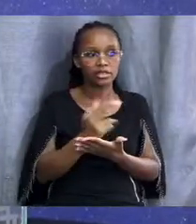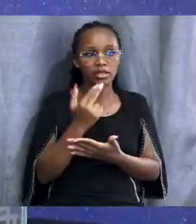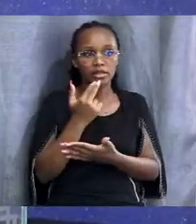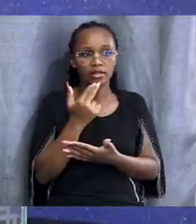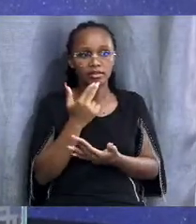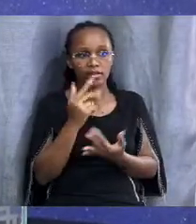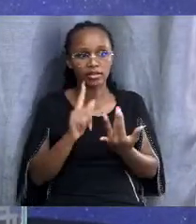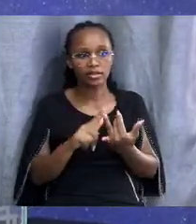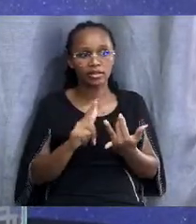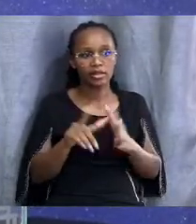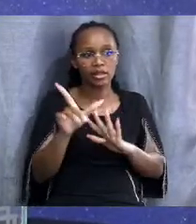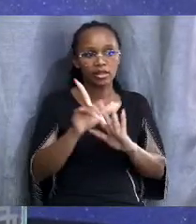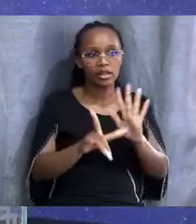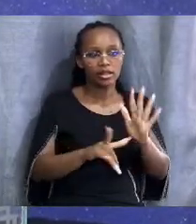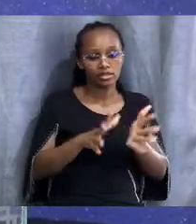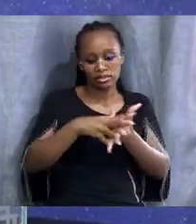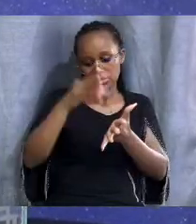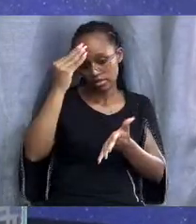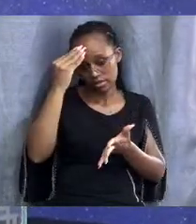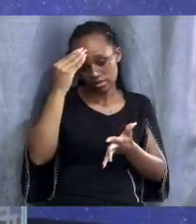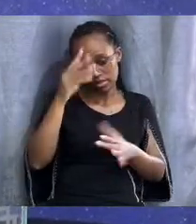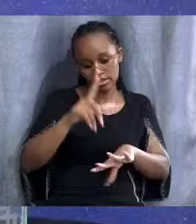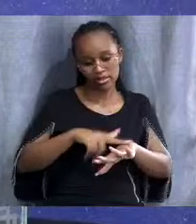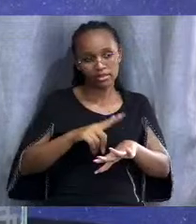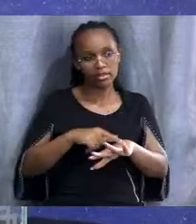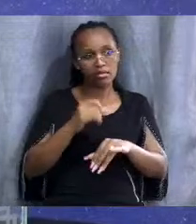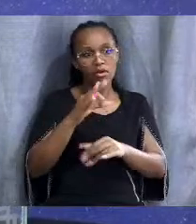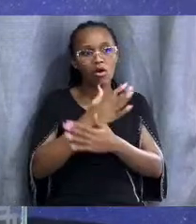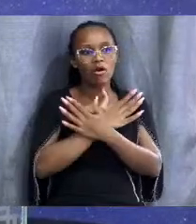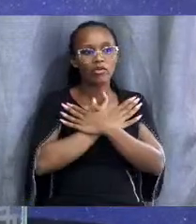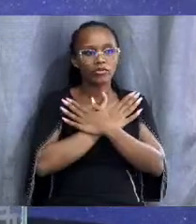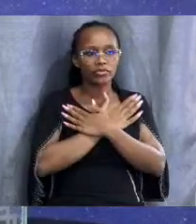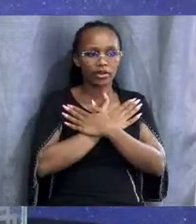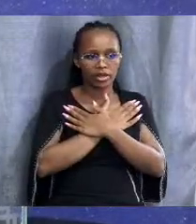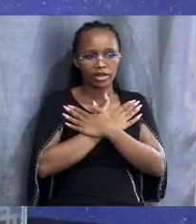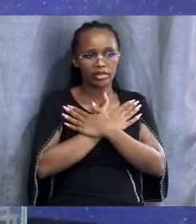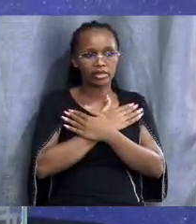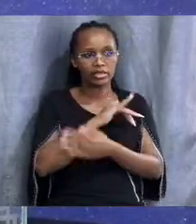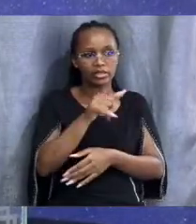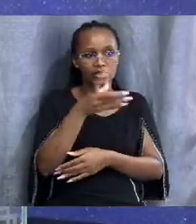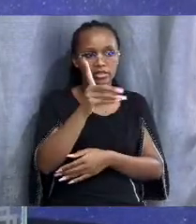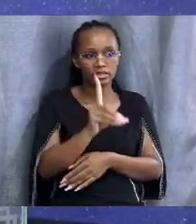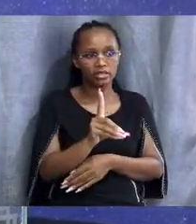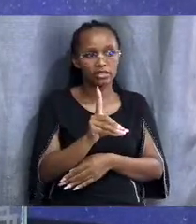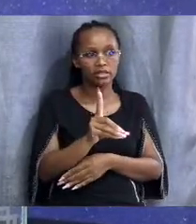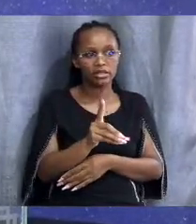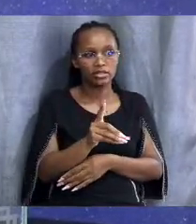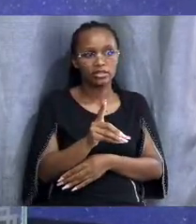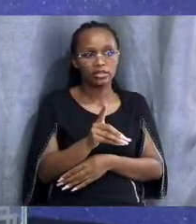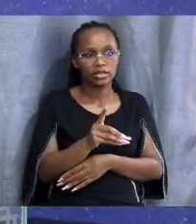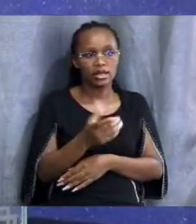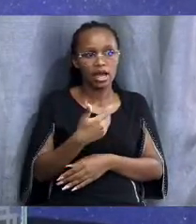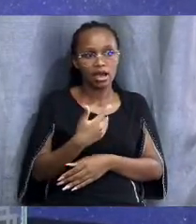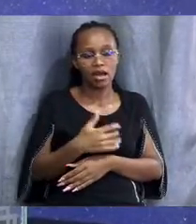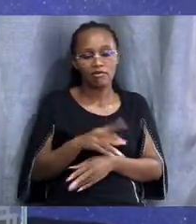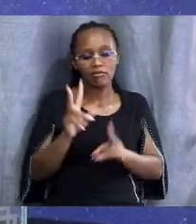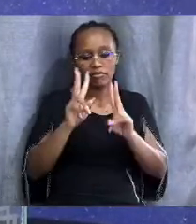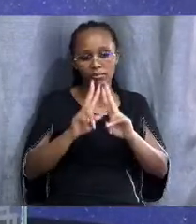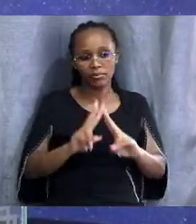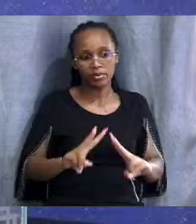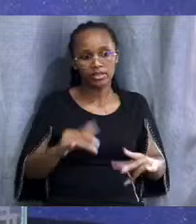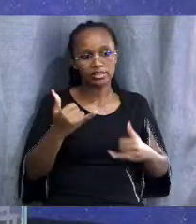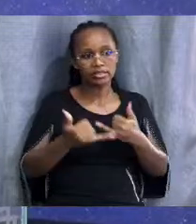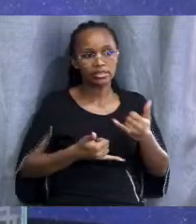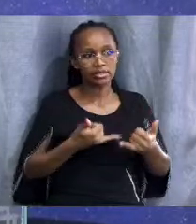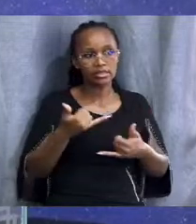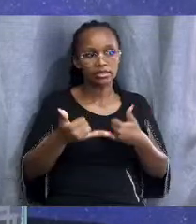laughter, the lessons learned, the moments of friendship. Jed, may you find peace and